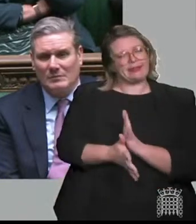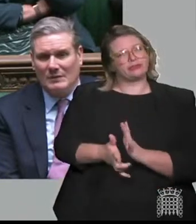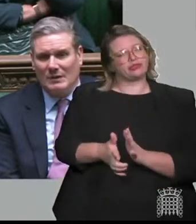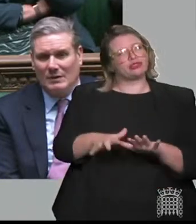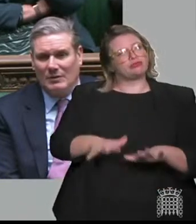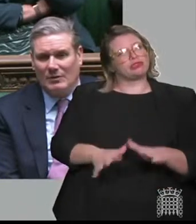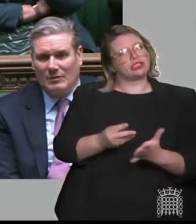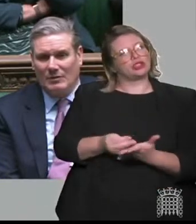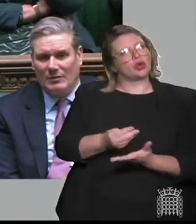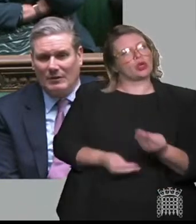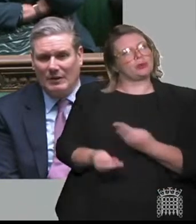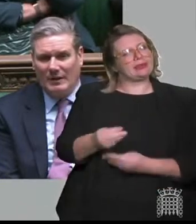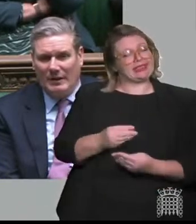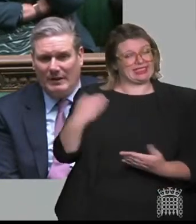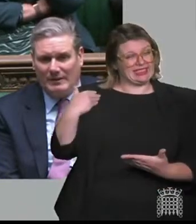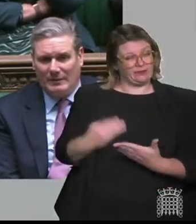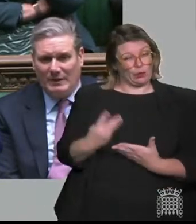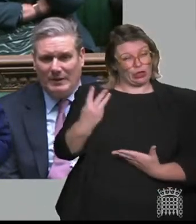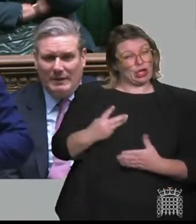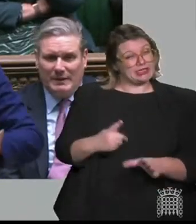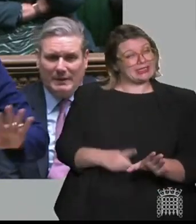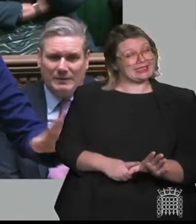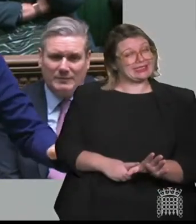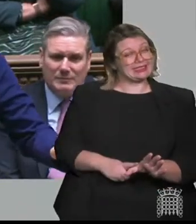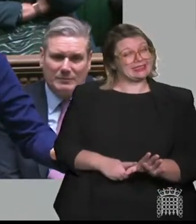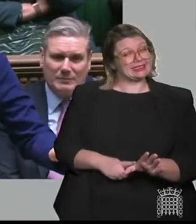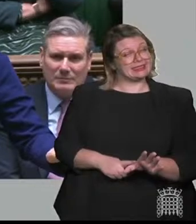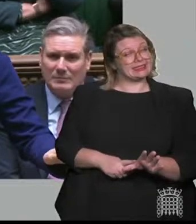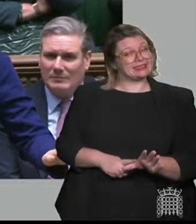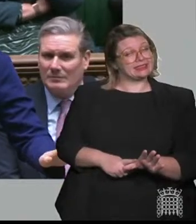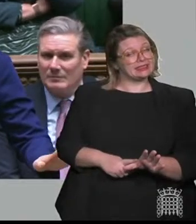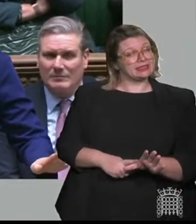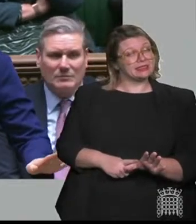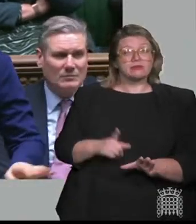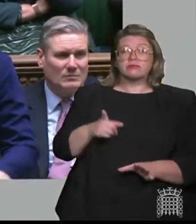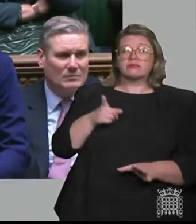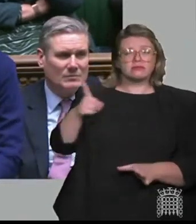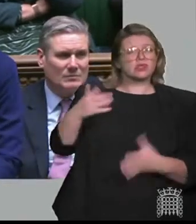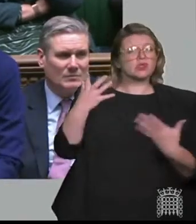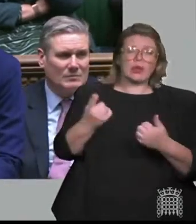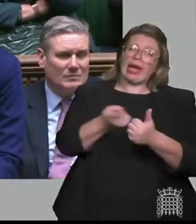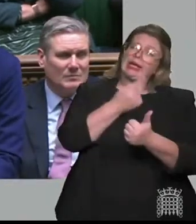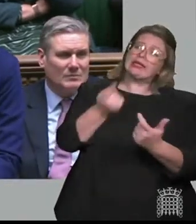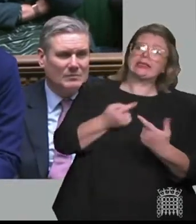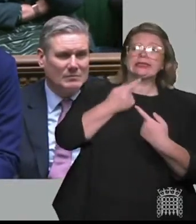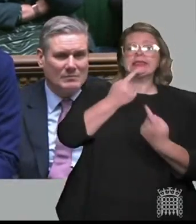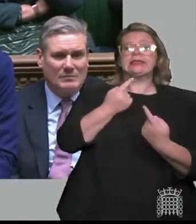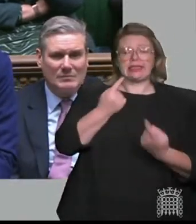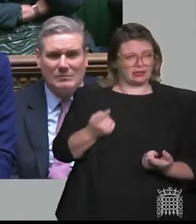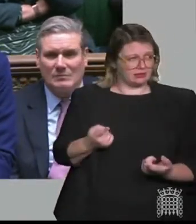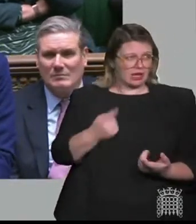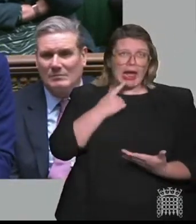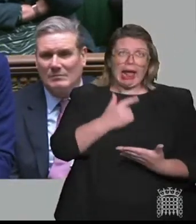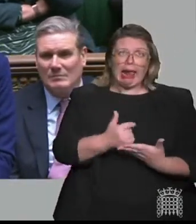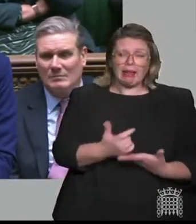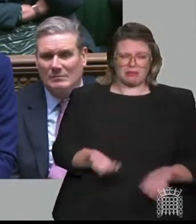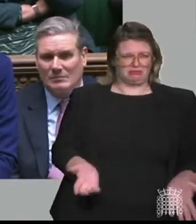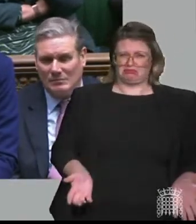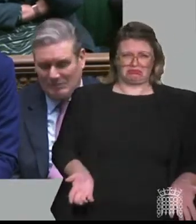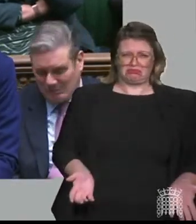economy over 13 years. And nothing that has been announced today will remotely